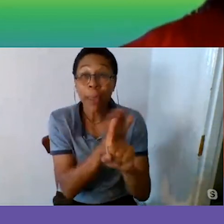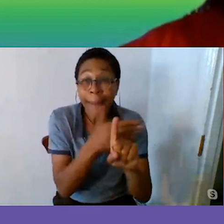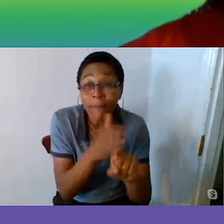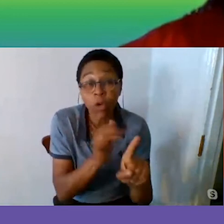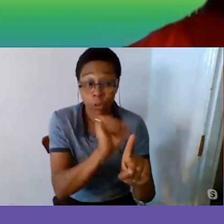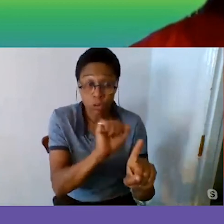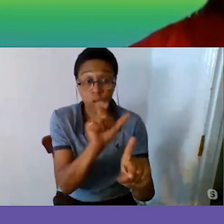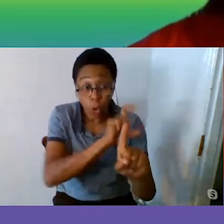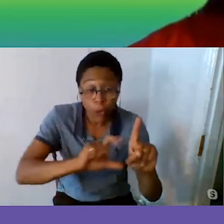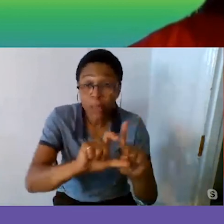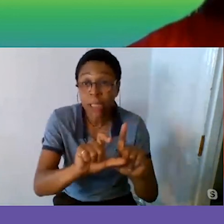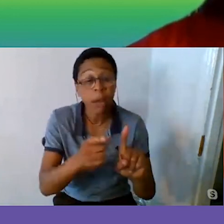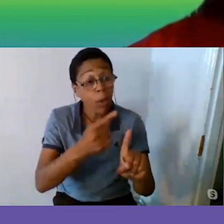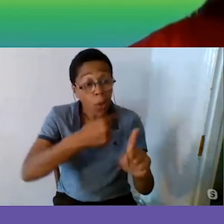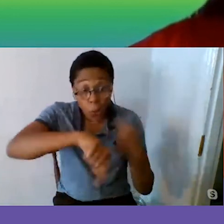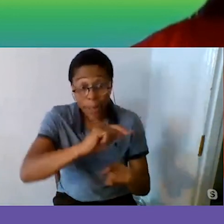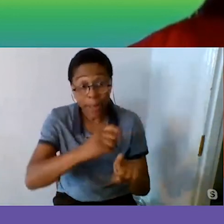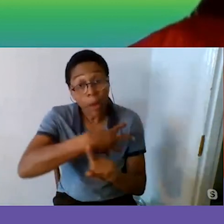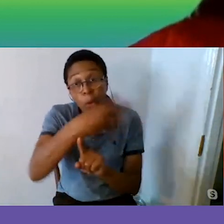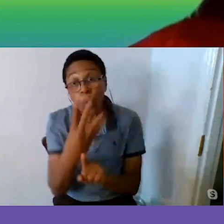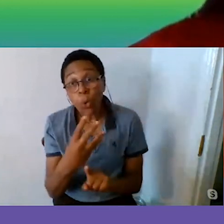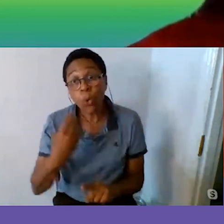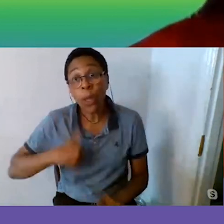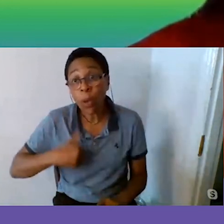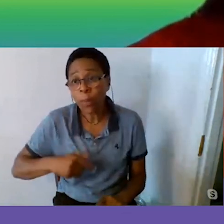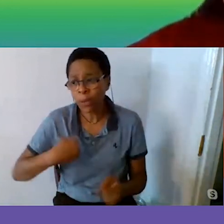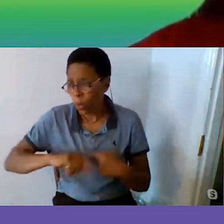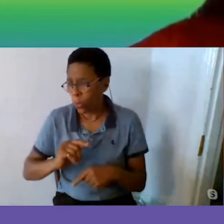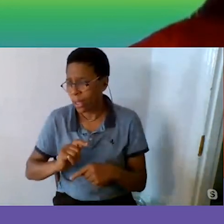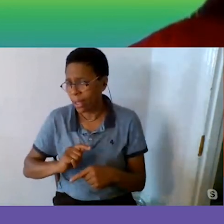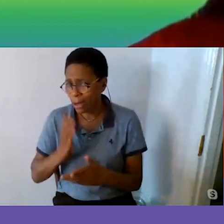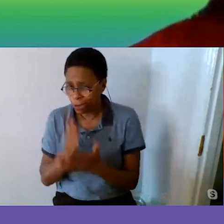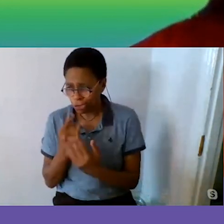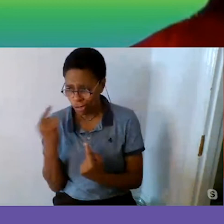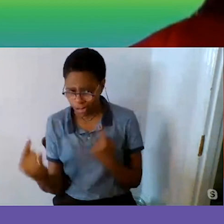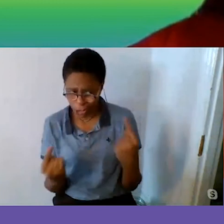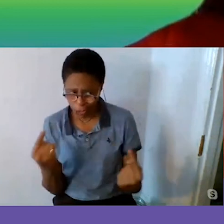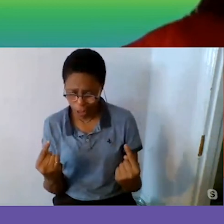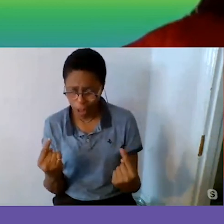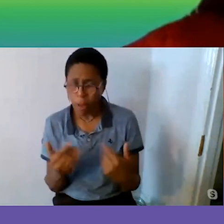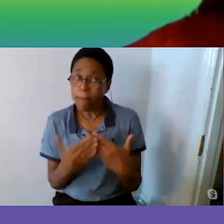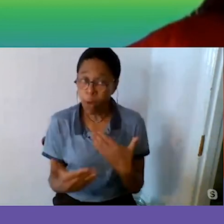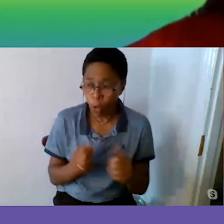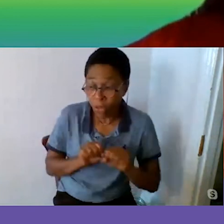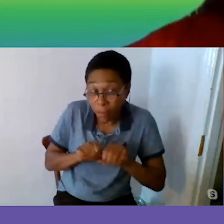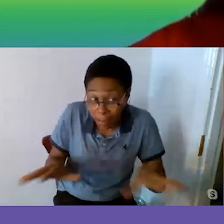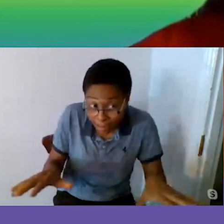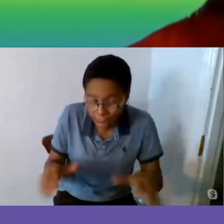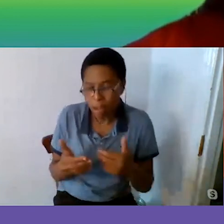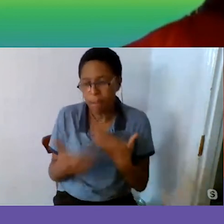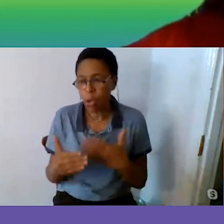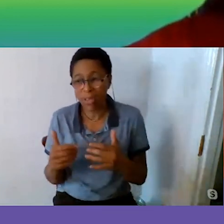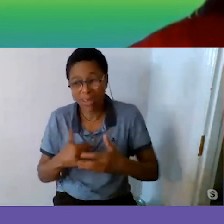As queer women, we trust each other more than any media, any press, businesses,